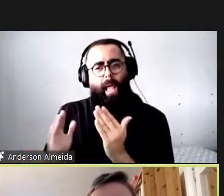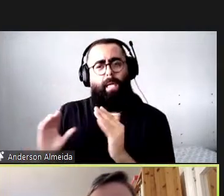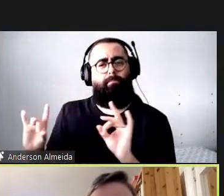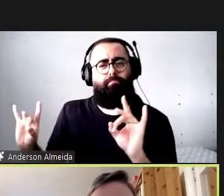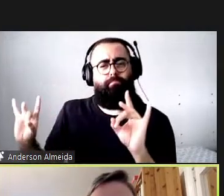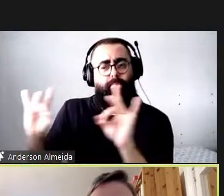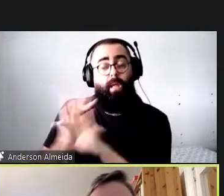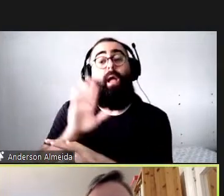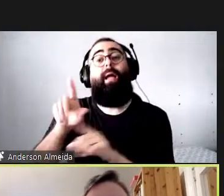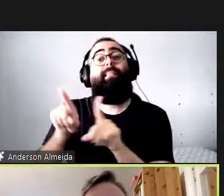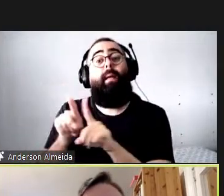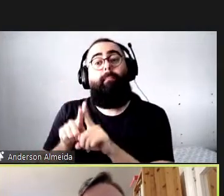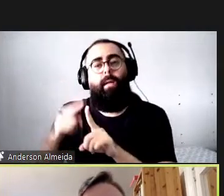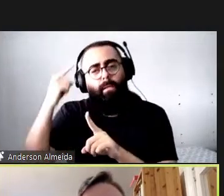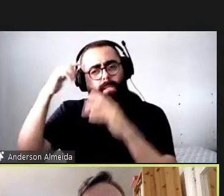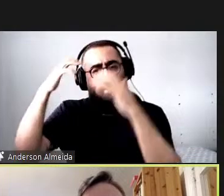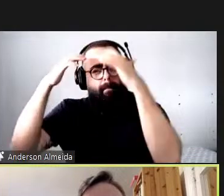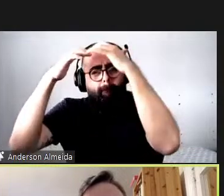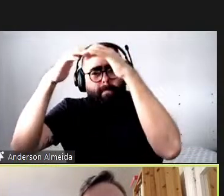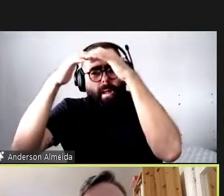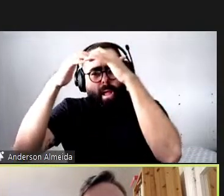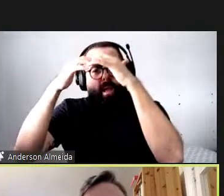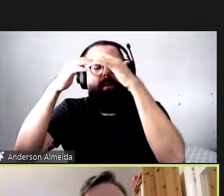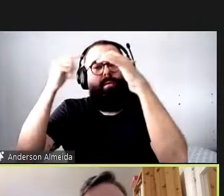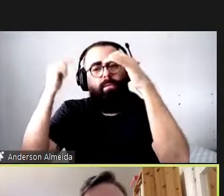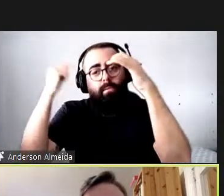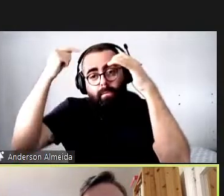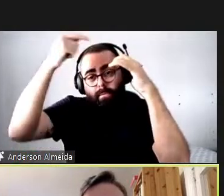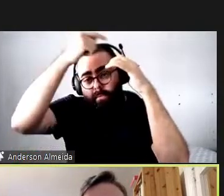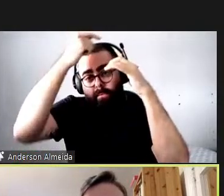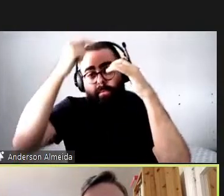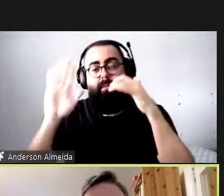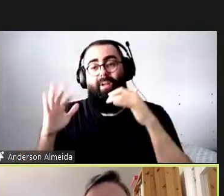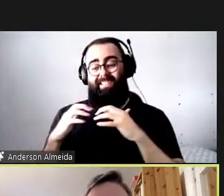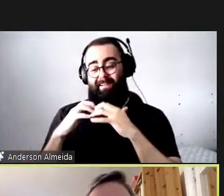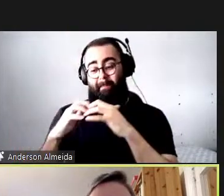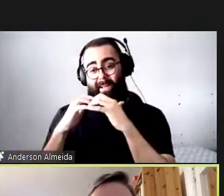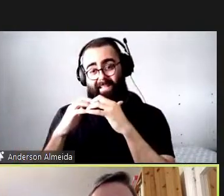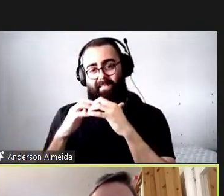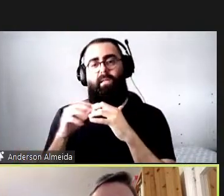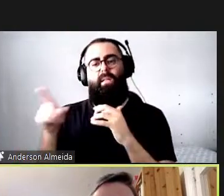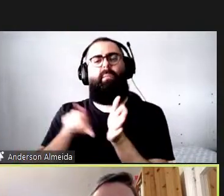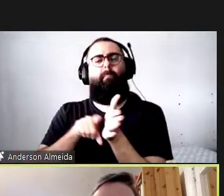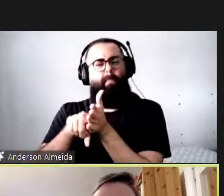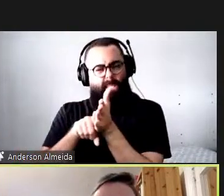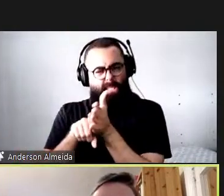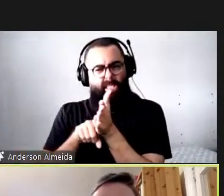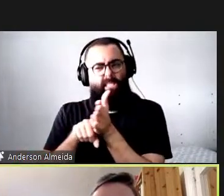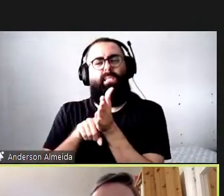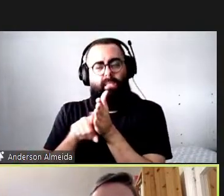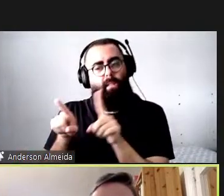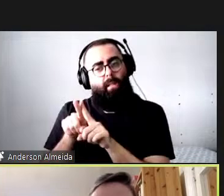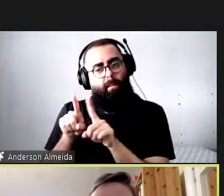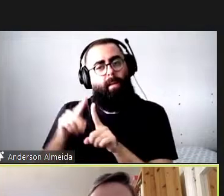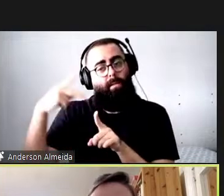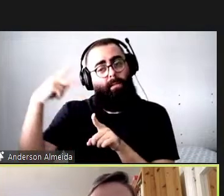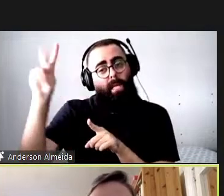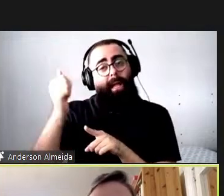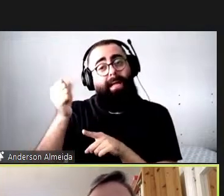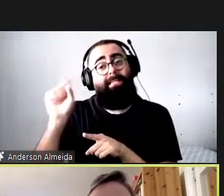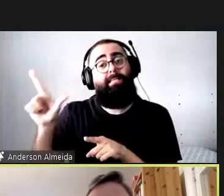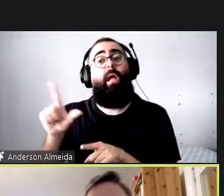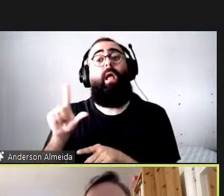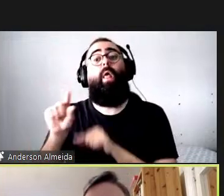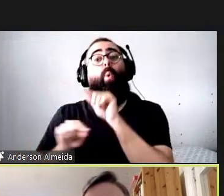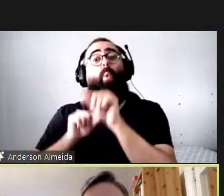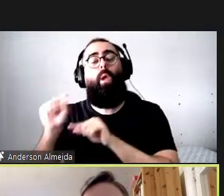brain anatomy, there was research focusing on the idea that sign languages use